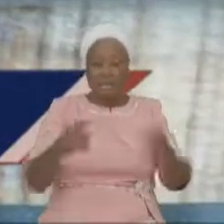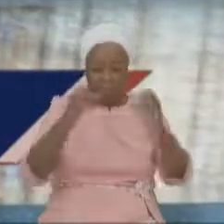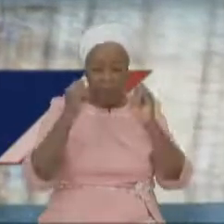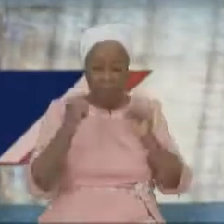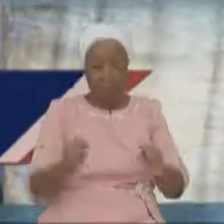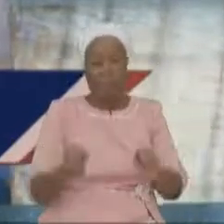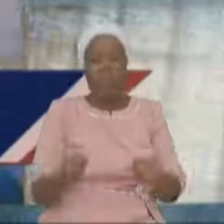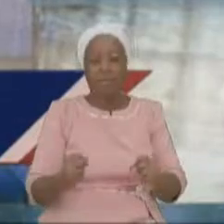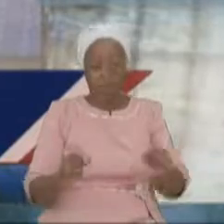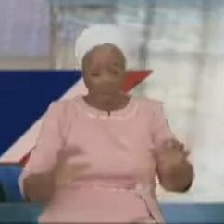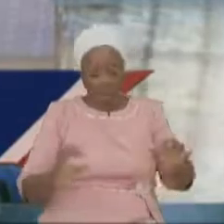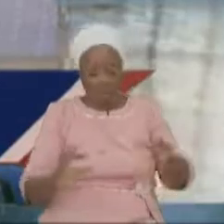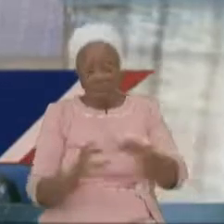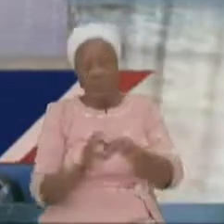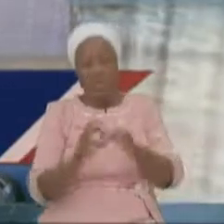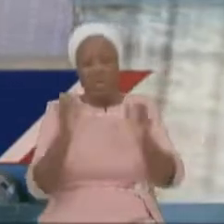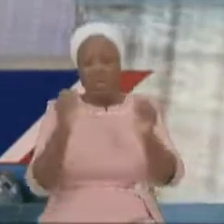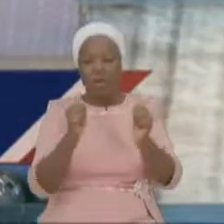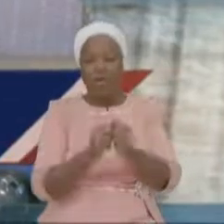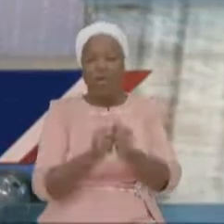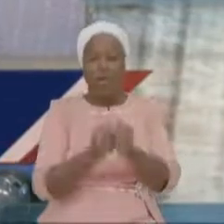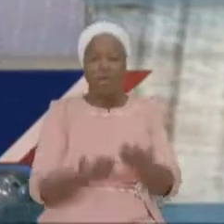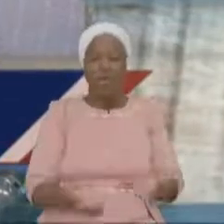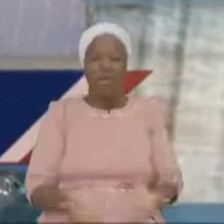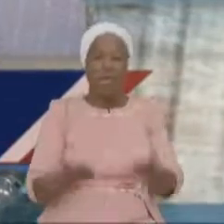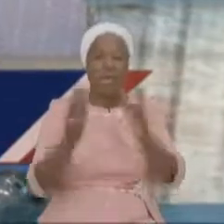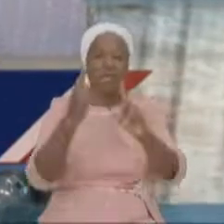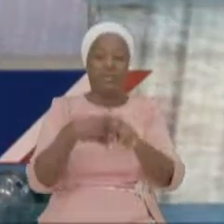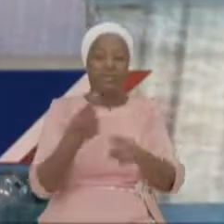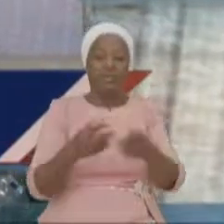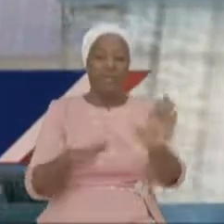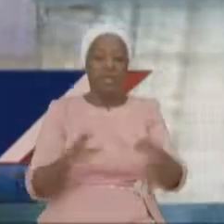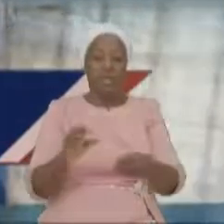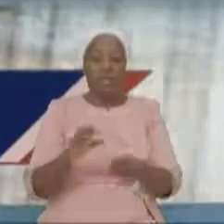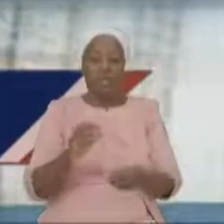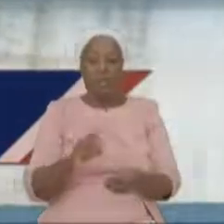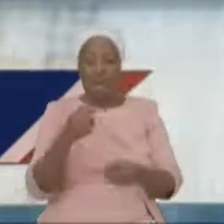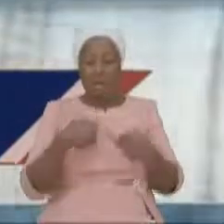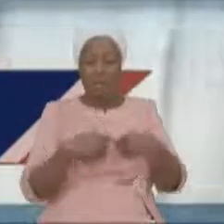with rising from the dead. Three things.